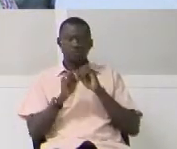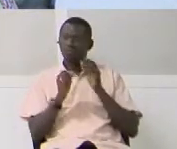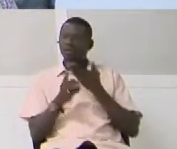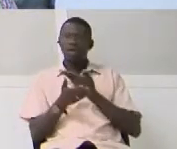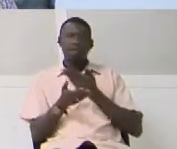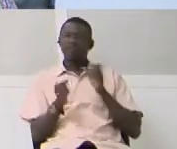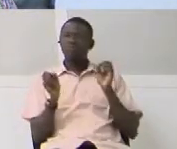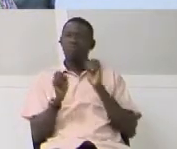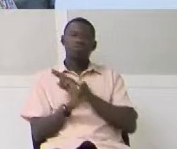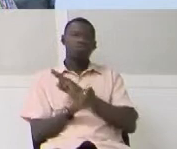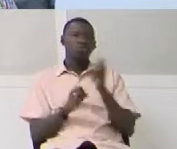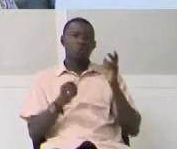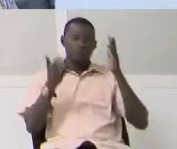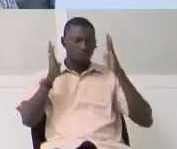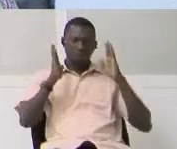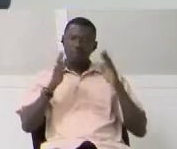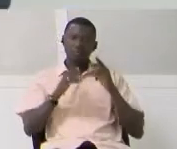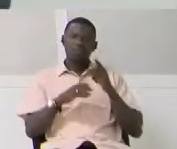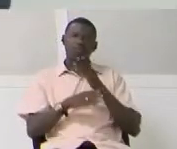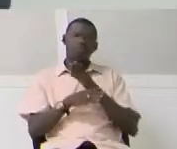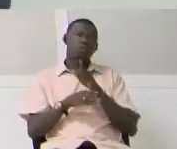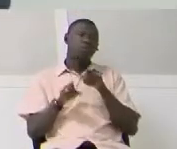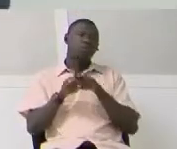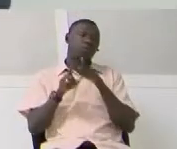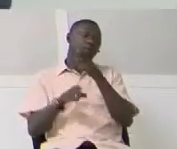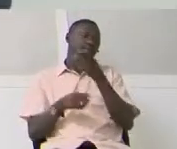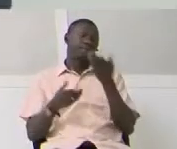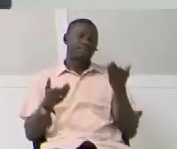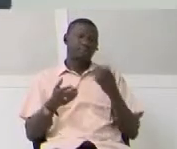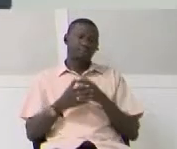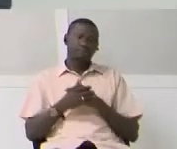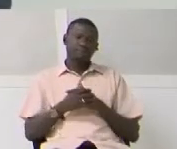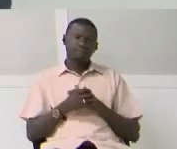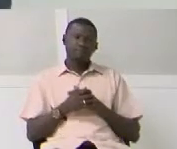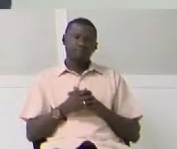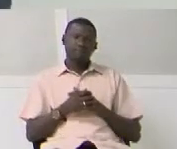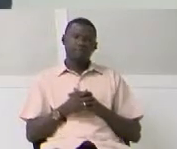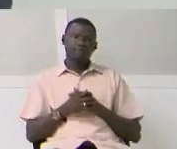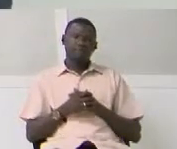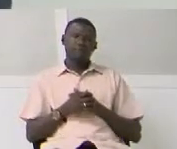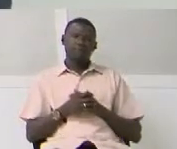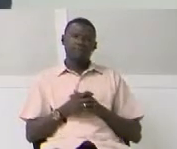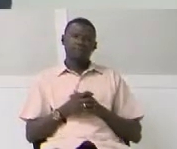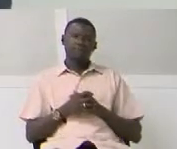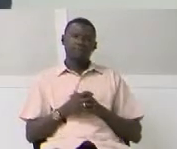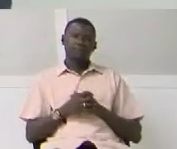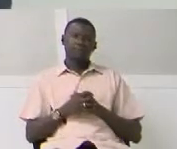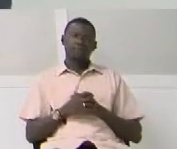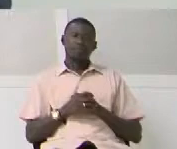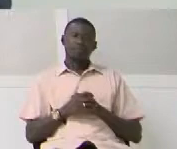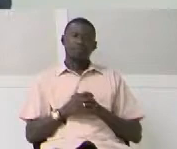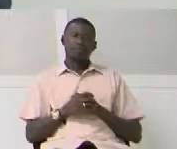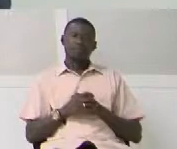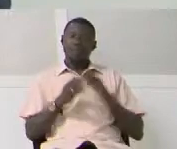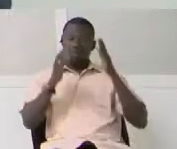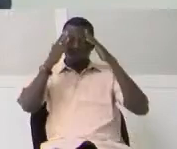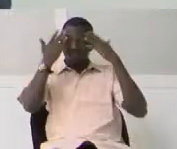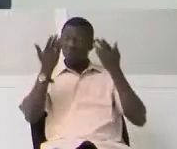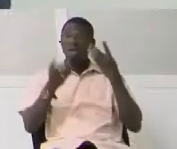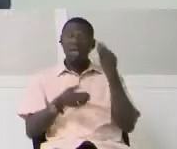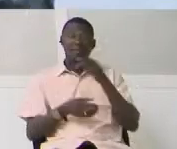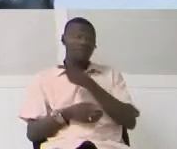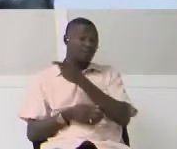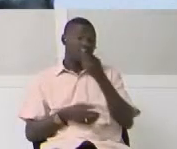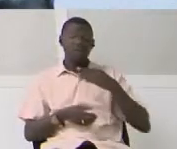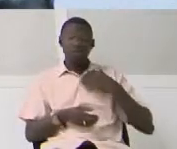any problems with them? I didn't have any problems with them. This home also happened on my man Fidal. I don't know. When did you know if they knew I